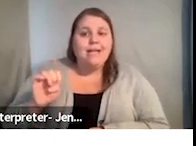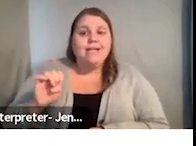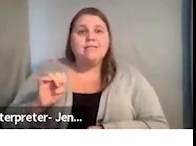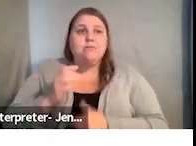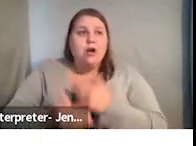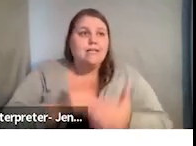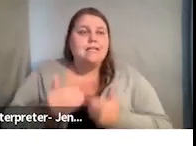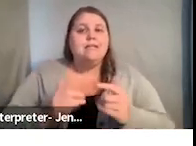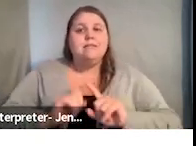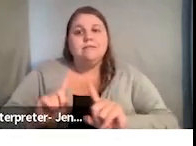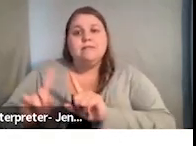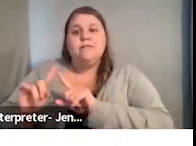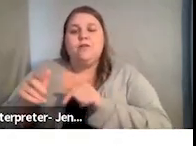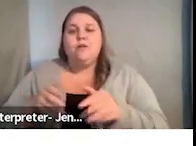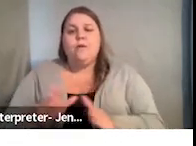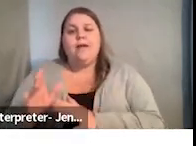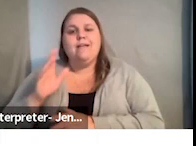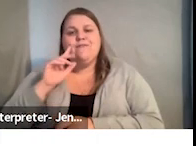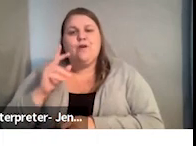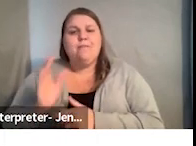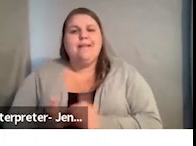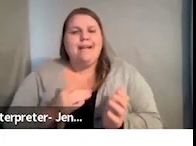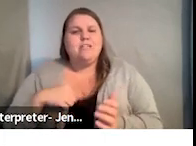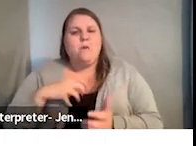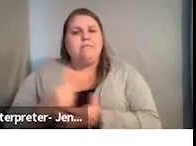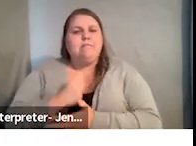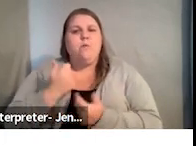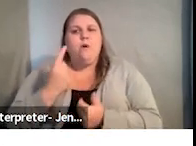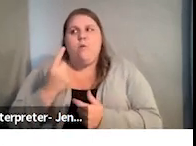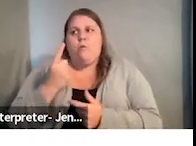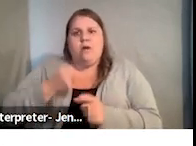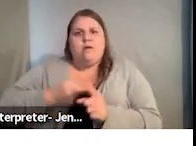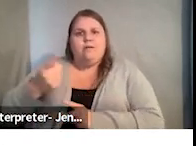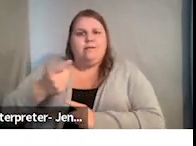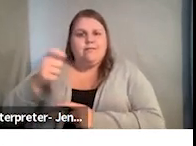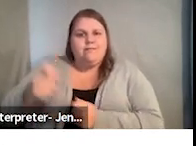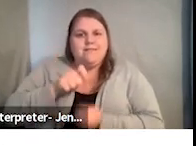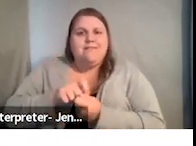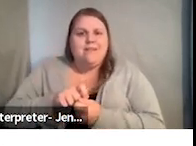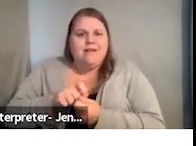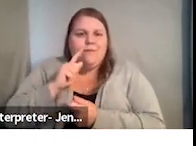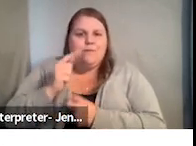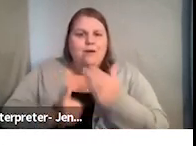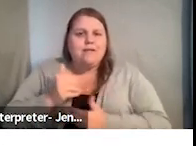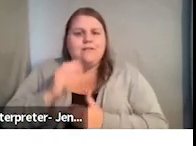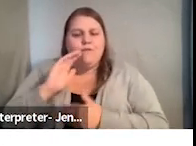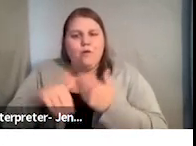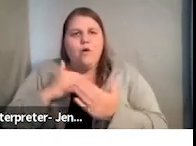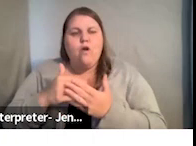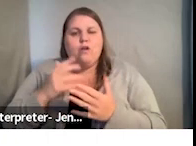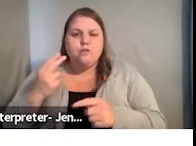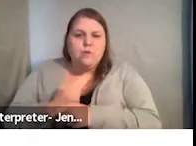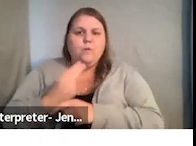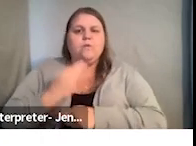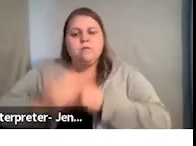for planning. So we really wanted to streamline that and make sure we were using a consistent process for people to be able to